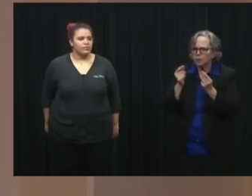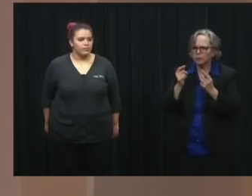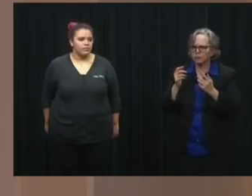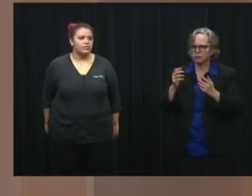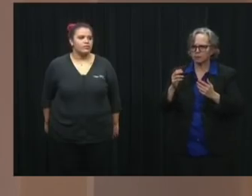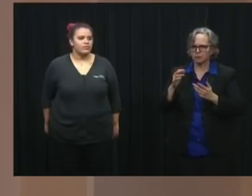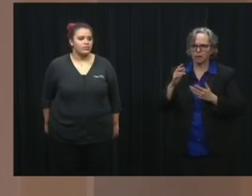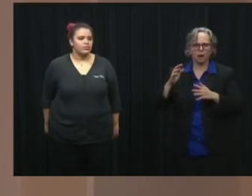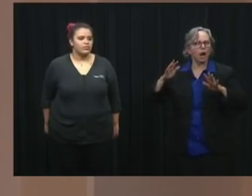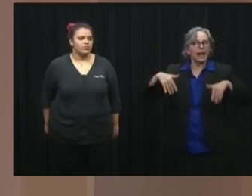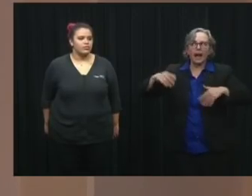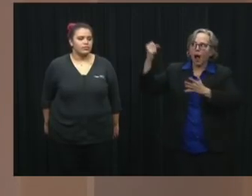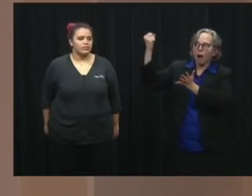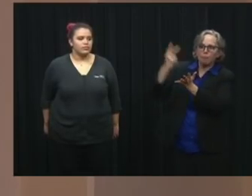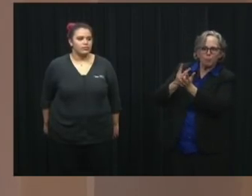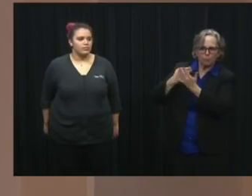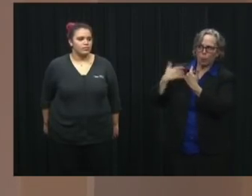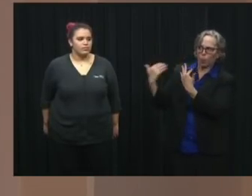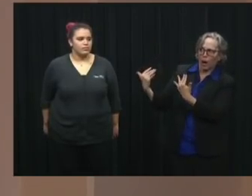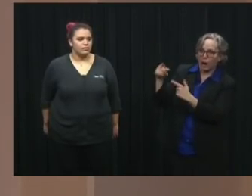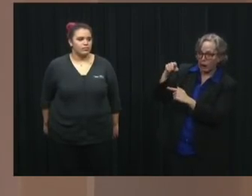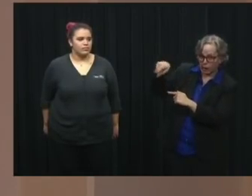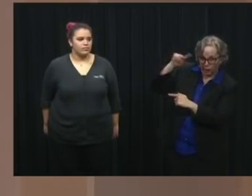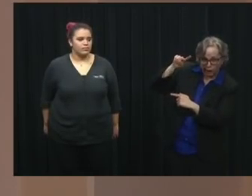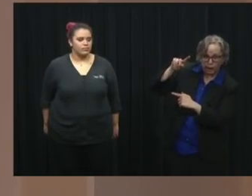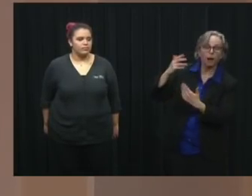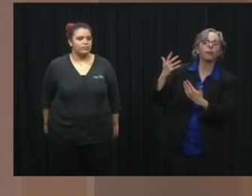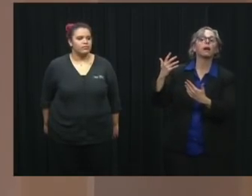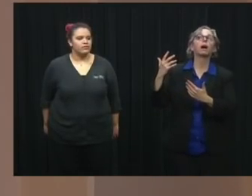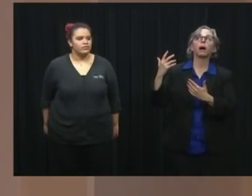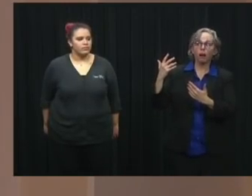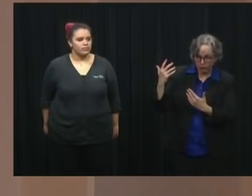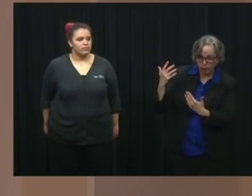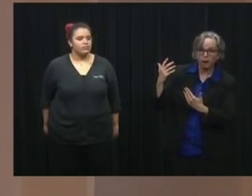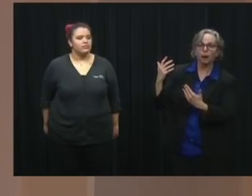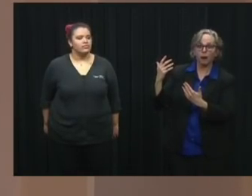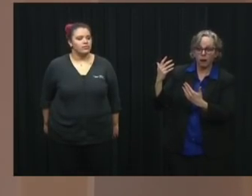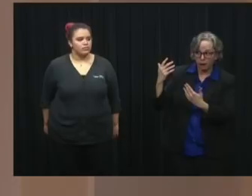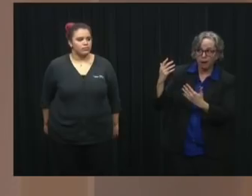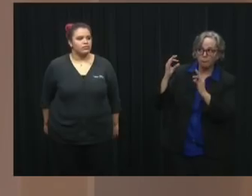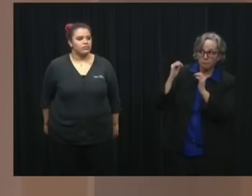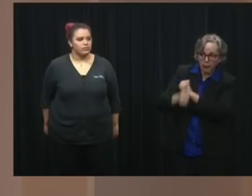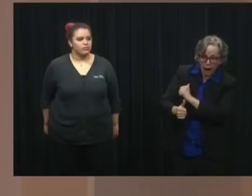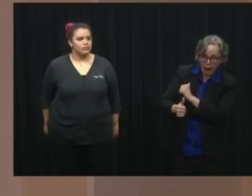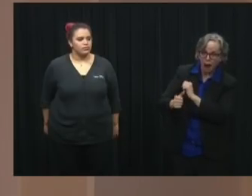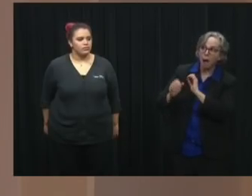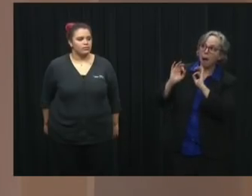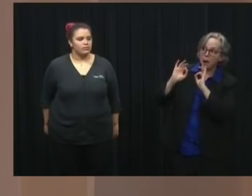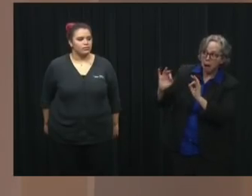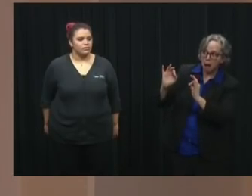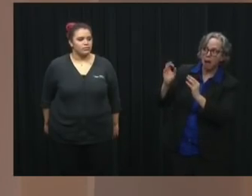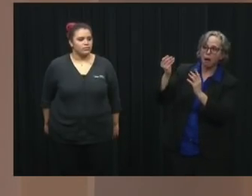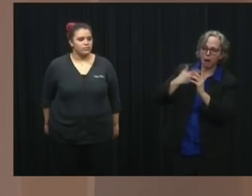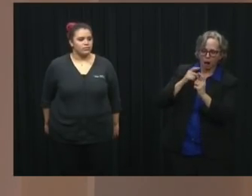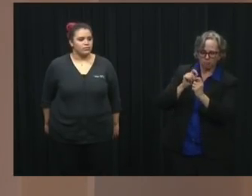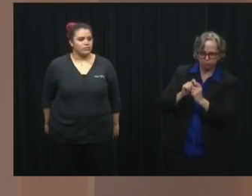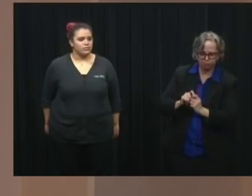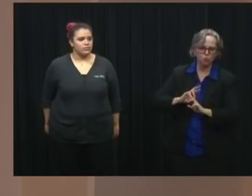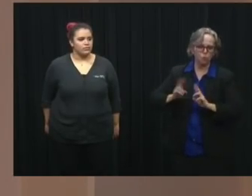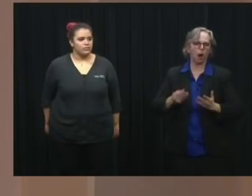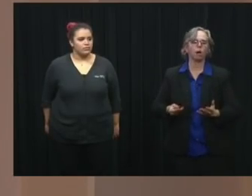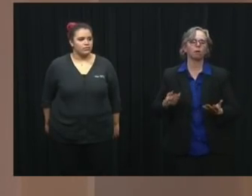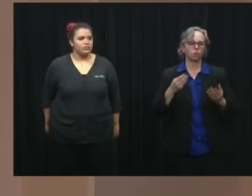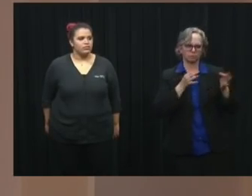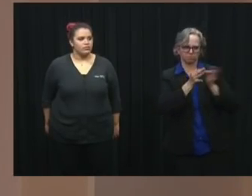yet, but we will seek those details and be prepared to implement it as soon as we can. I want to touch on